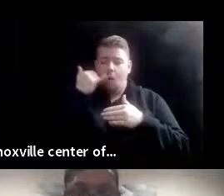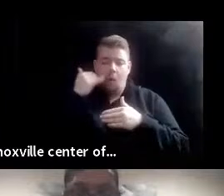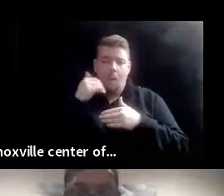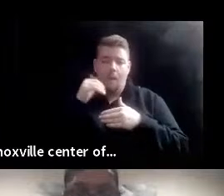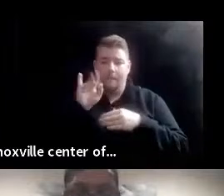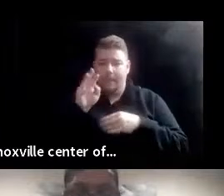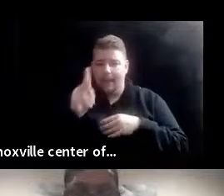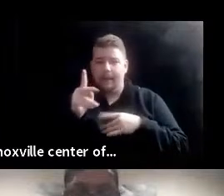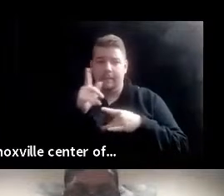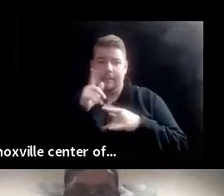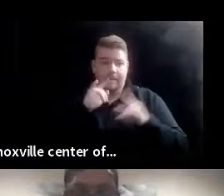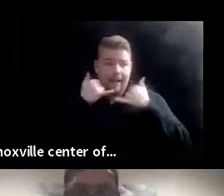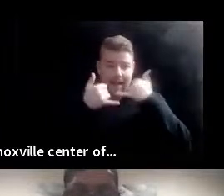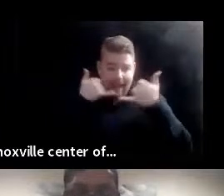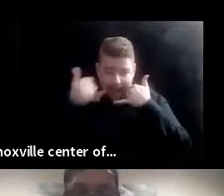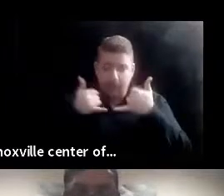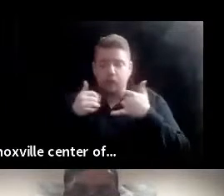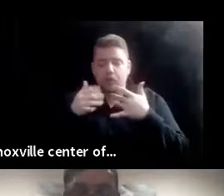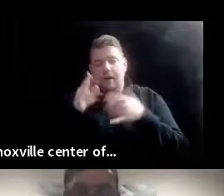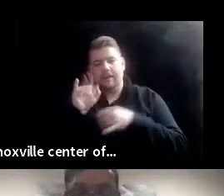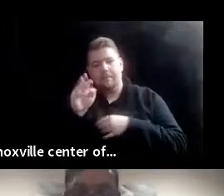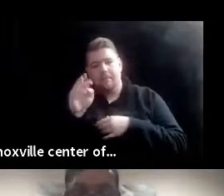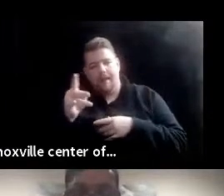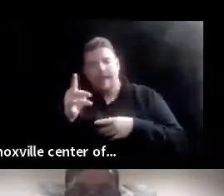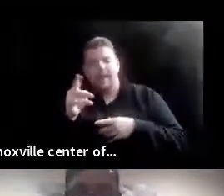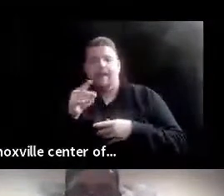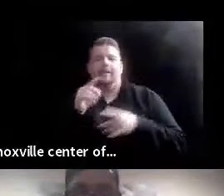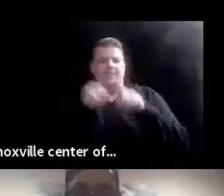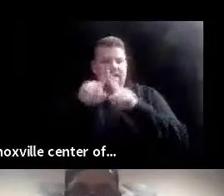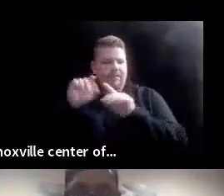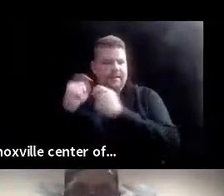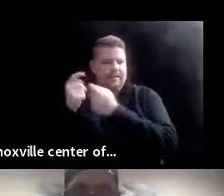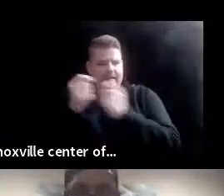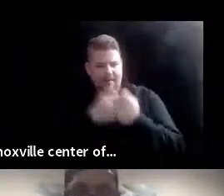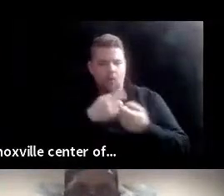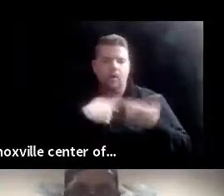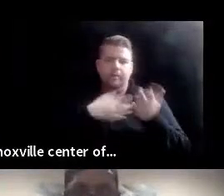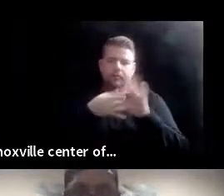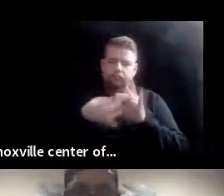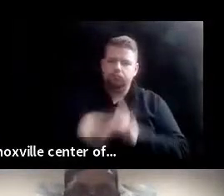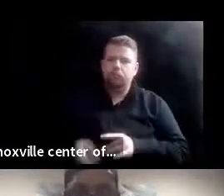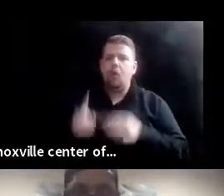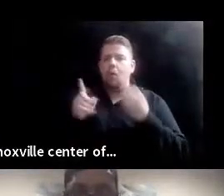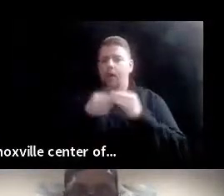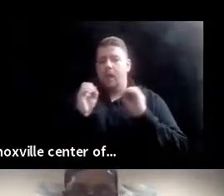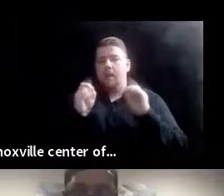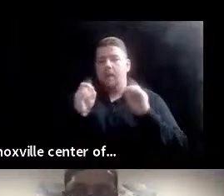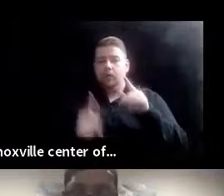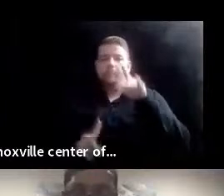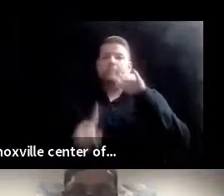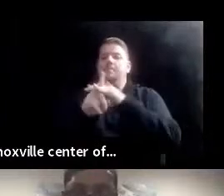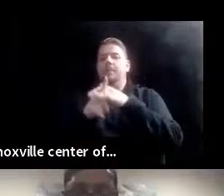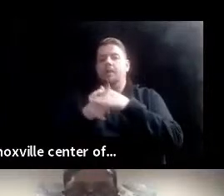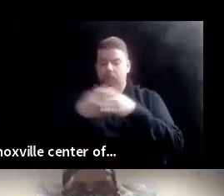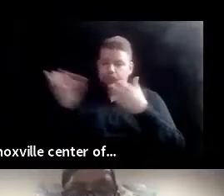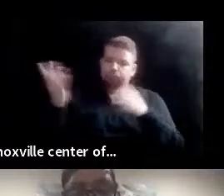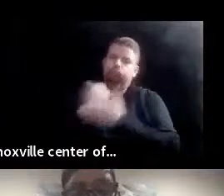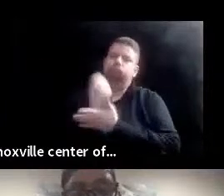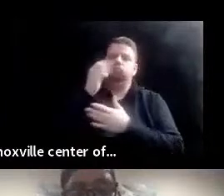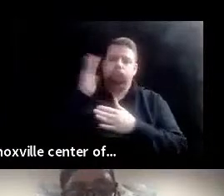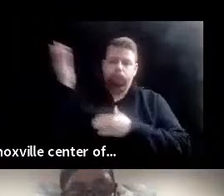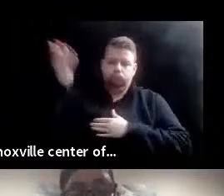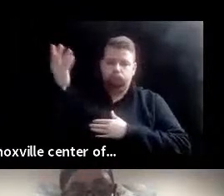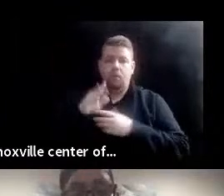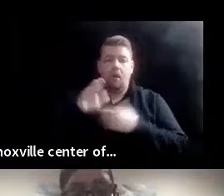who answer the phones here and our EPI team, and speaking about it when the opportunity presents itself. All